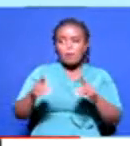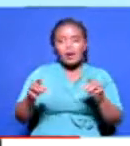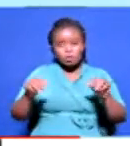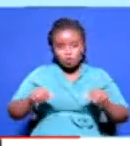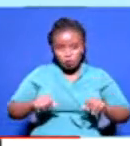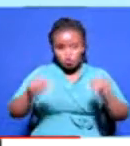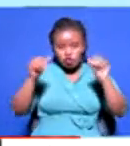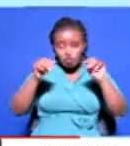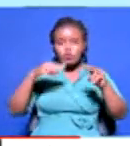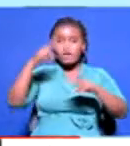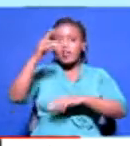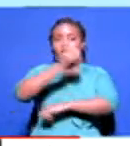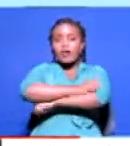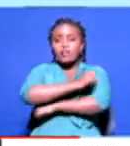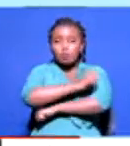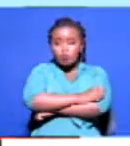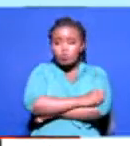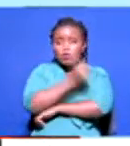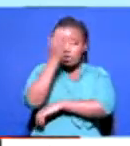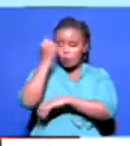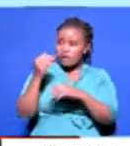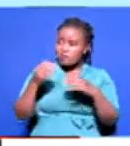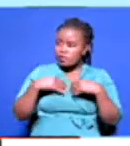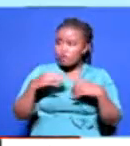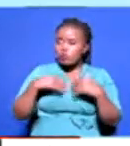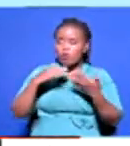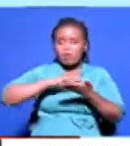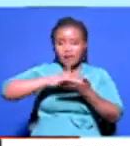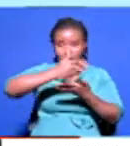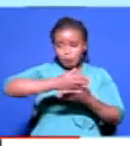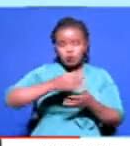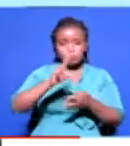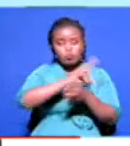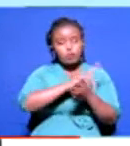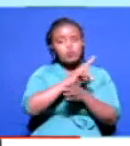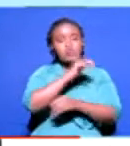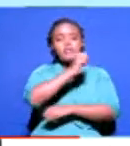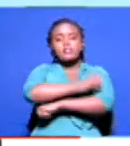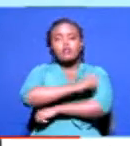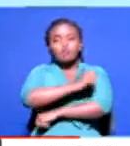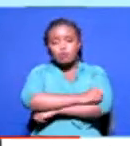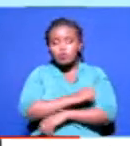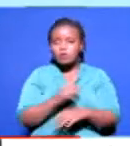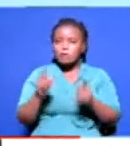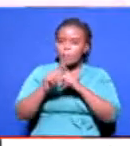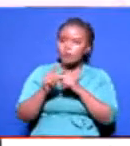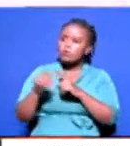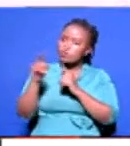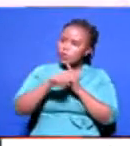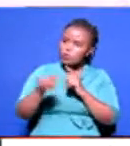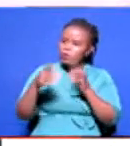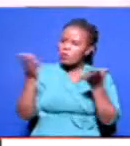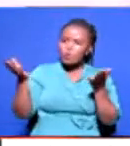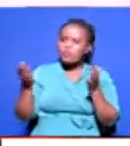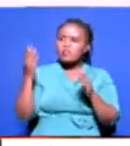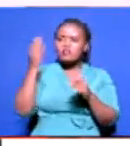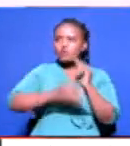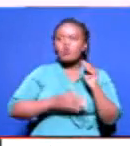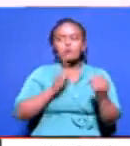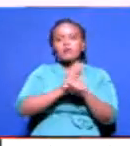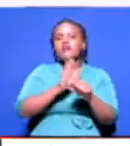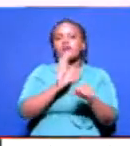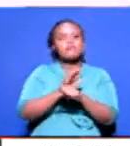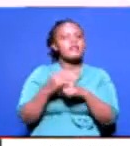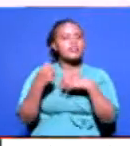to have a gadget that can be used in schools, so that we stem down the discipline that we are